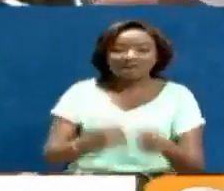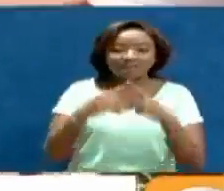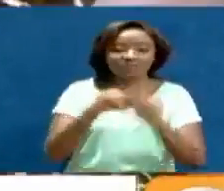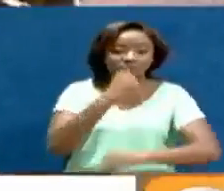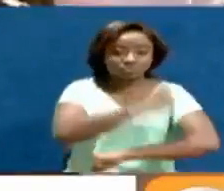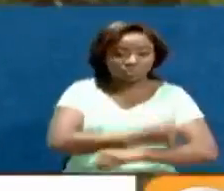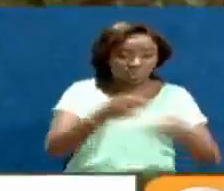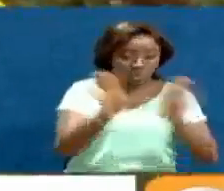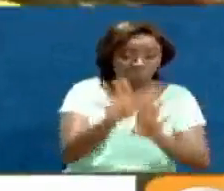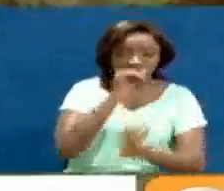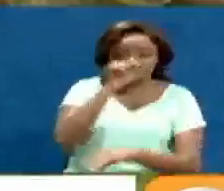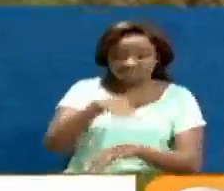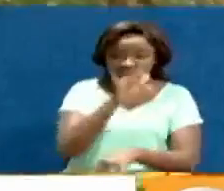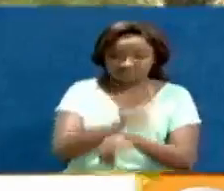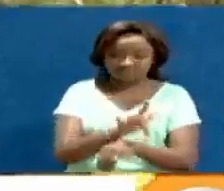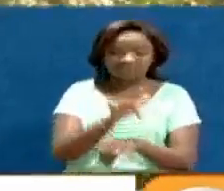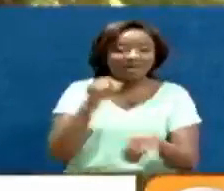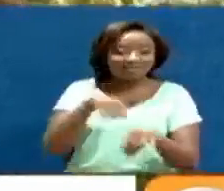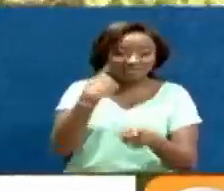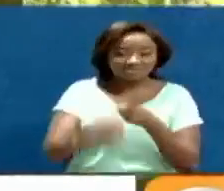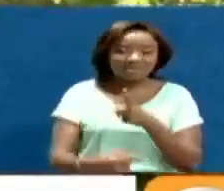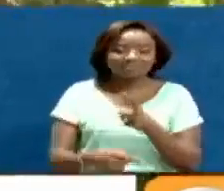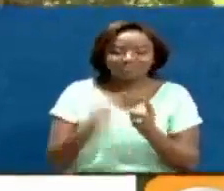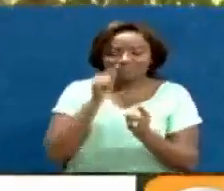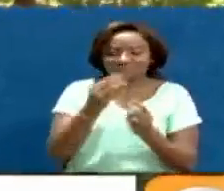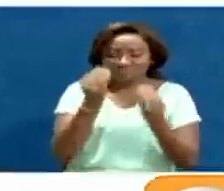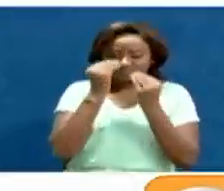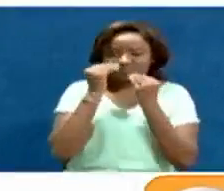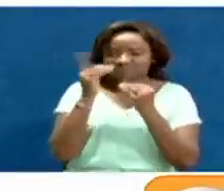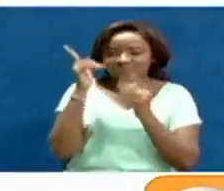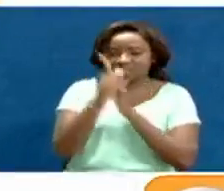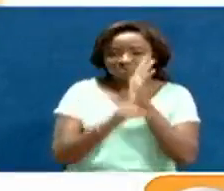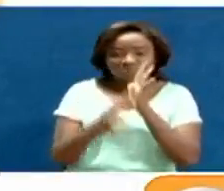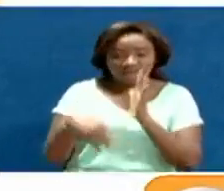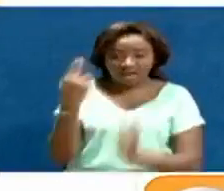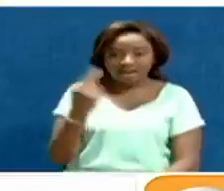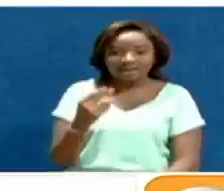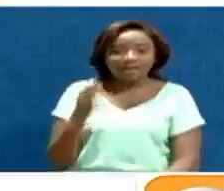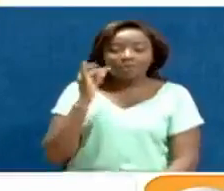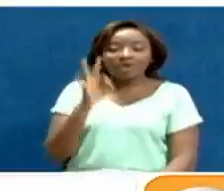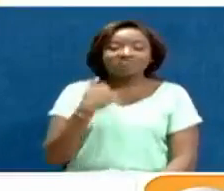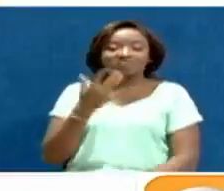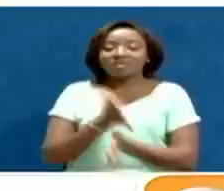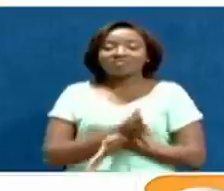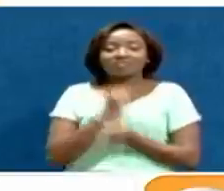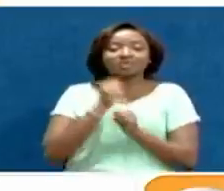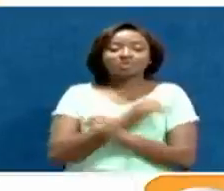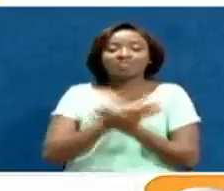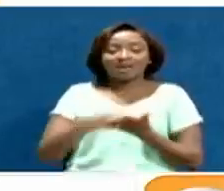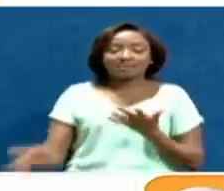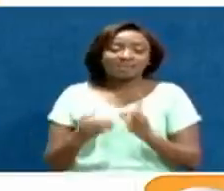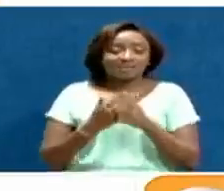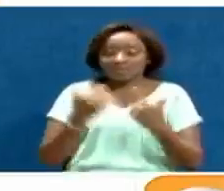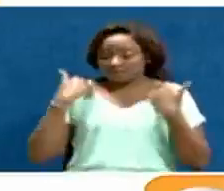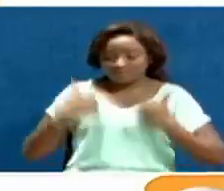closure of schools early this year and poultry keeping have taught him valid lessons. Kama hata ningekaa hivyo, hata kukaa bila kazi, ni